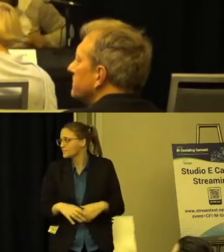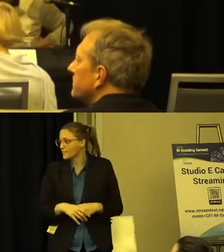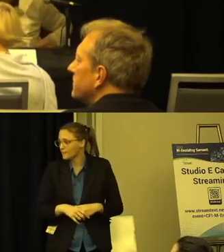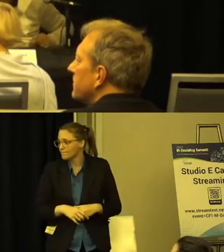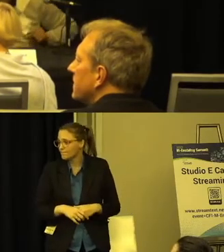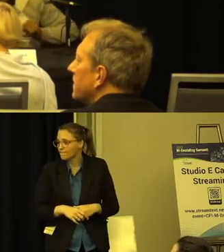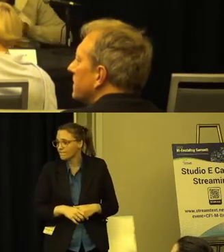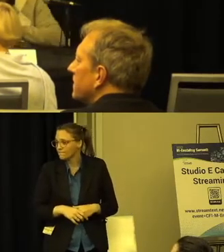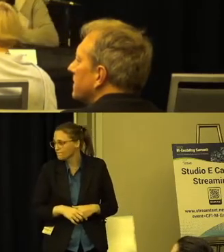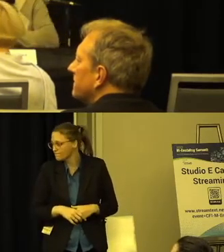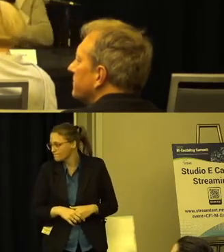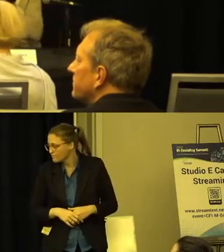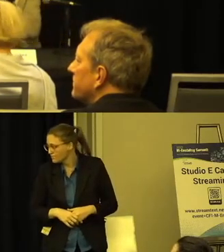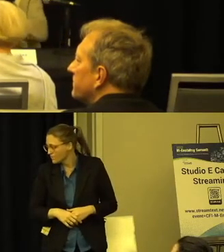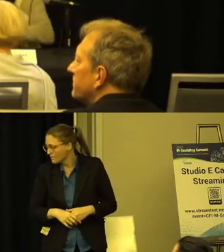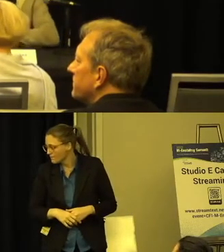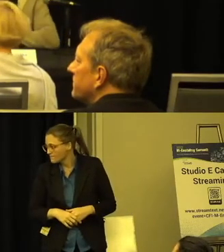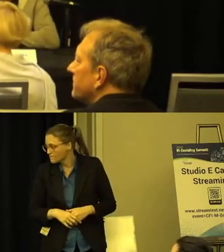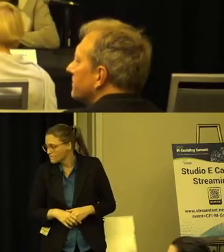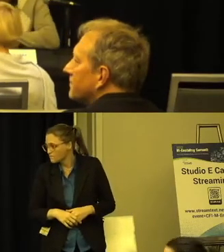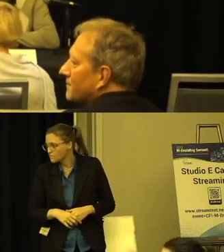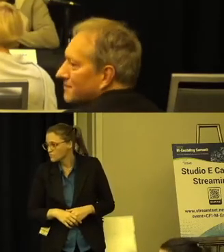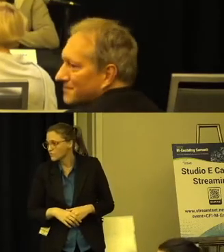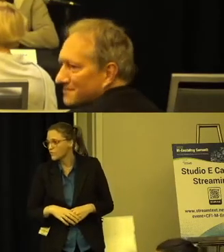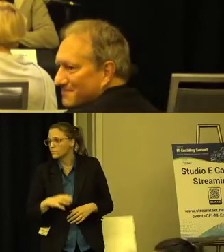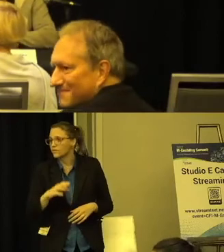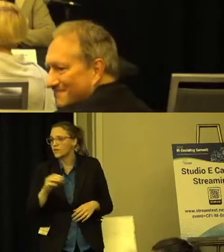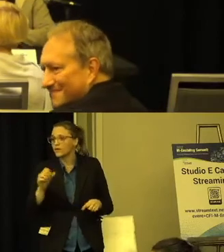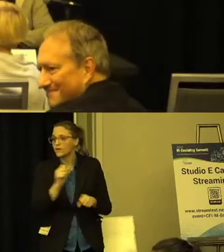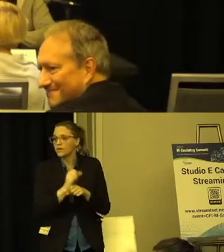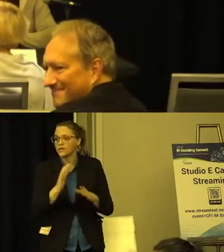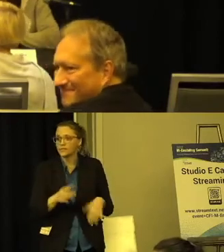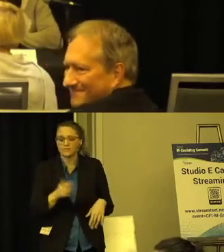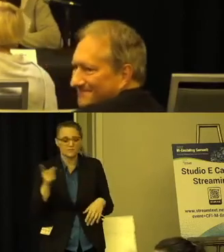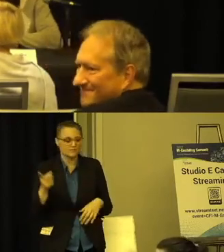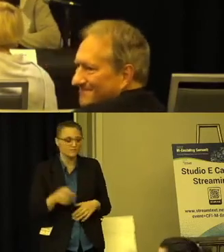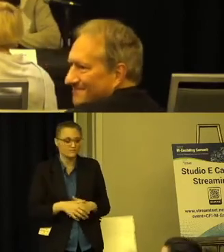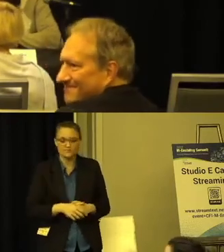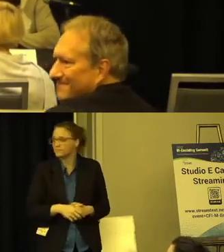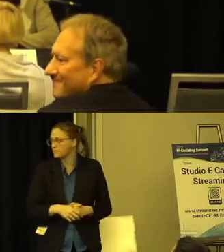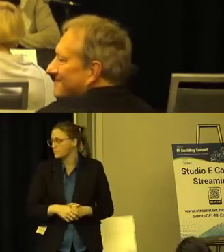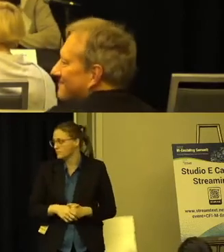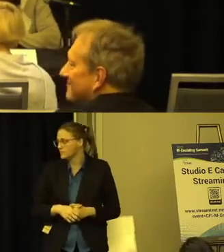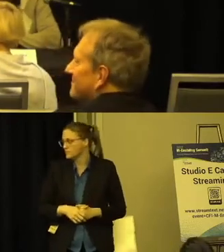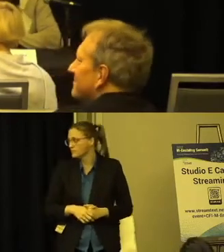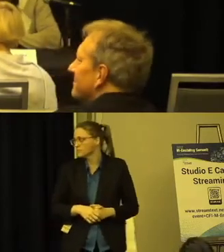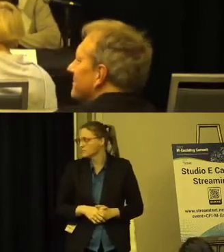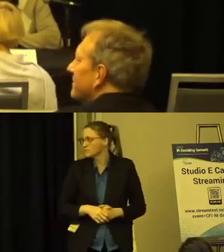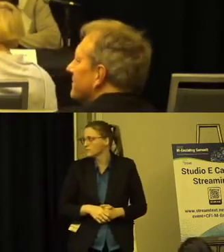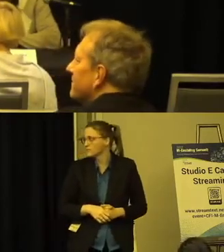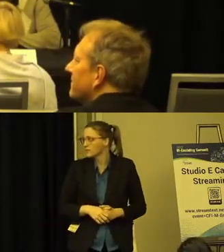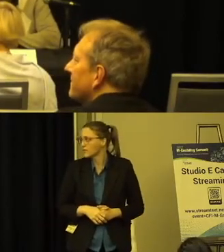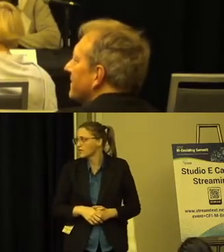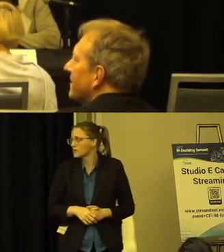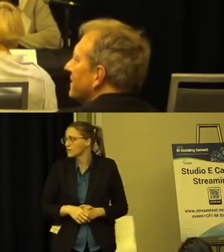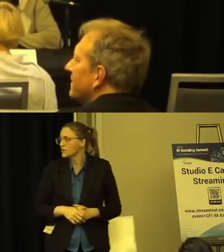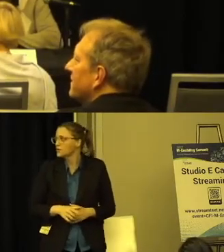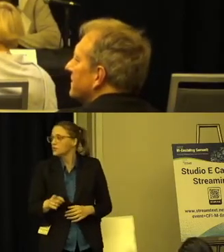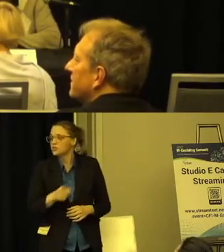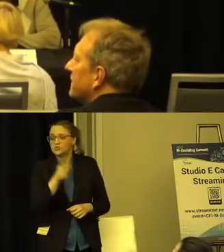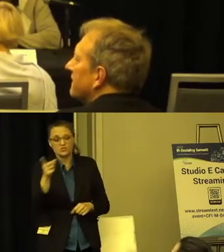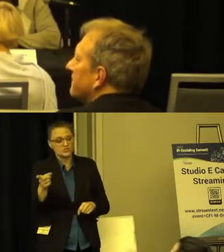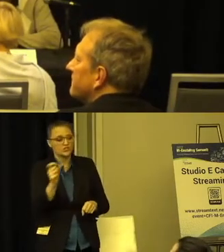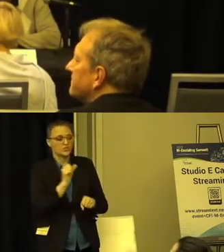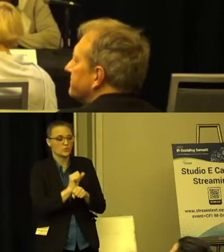many of you know, Behind who's you. here. Behind you. Behind you. Oh, she's behind me. Okay, great. So she is working on this, and what it does is it